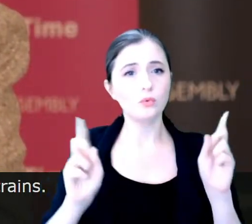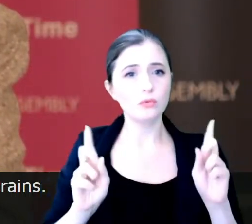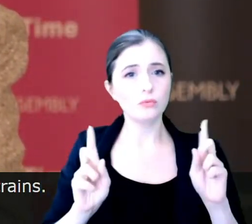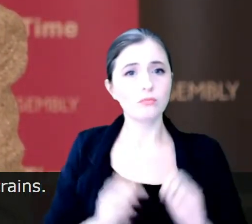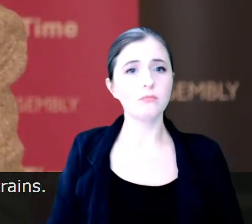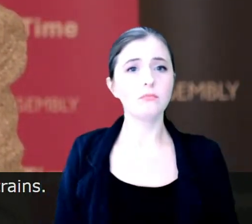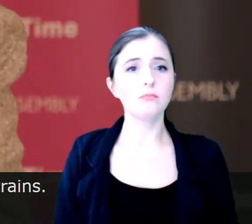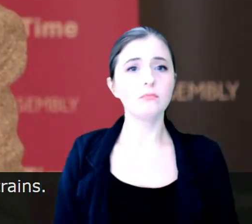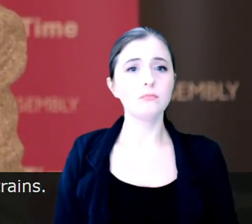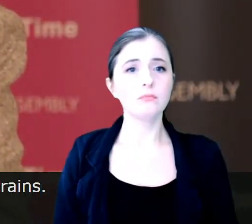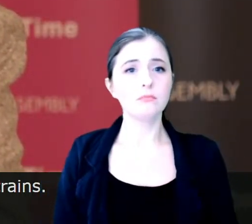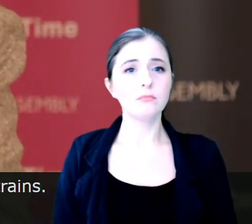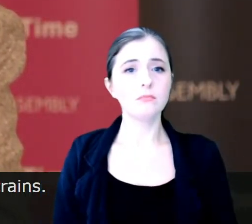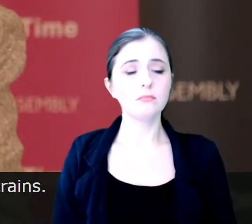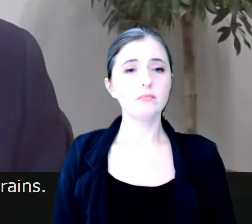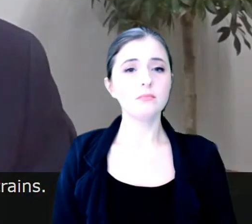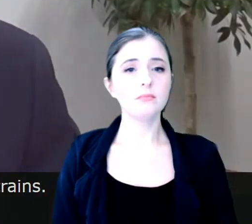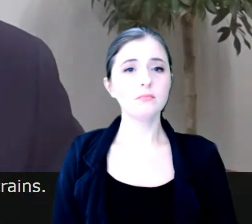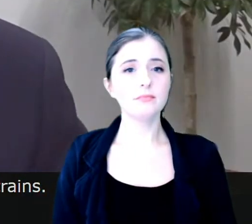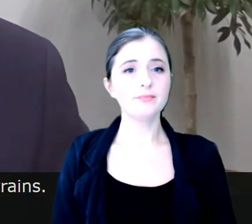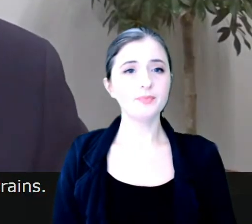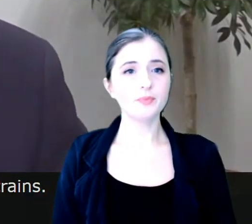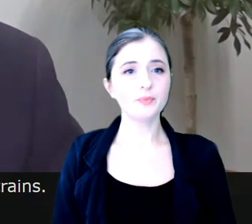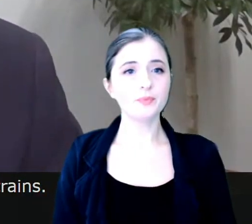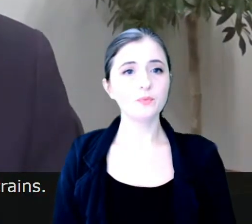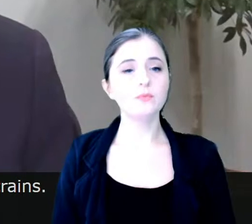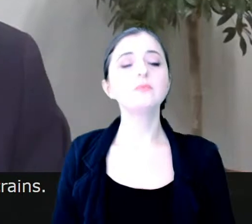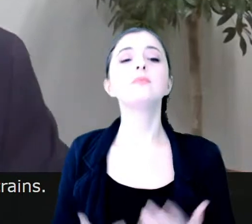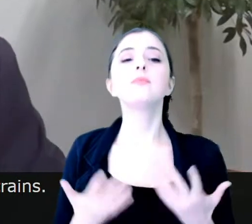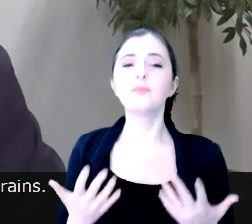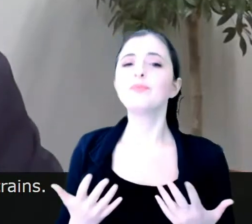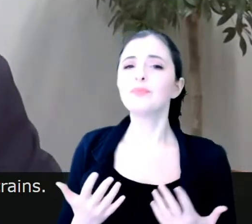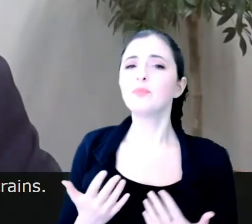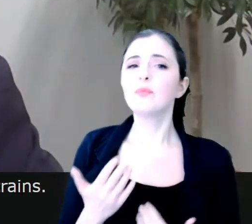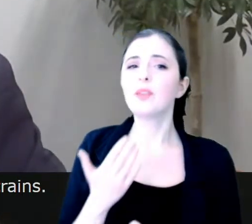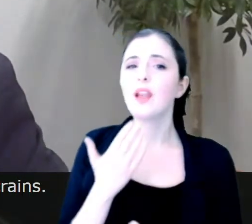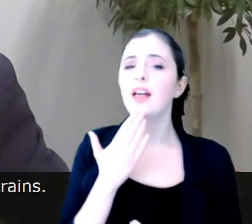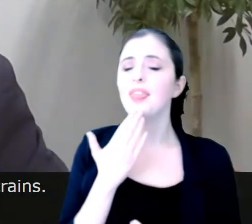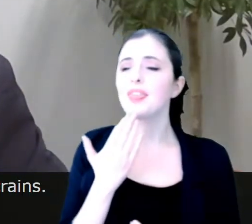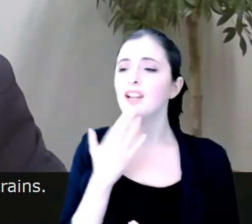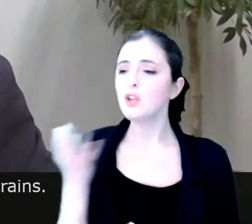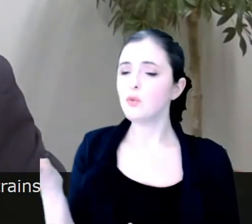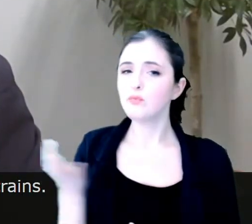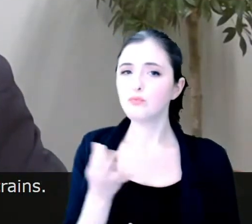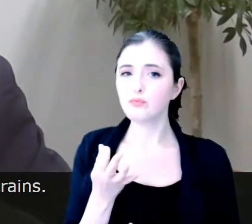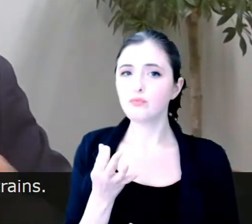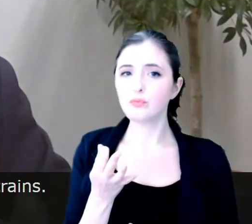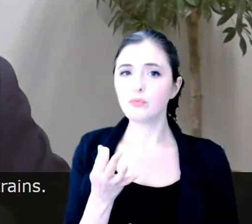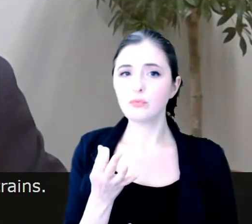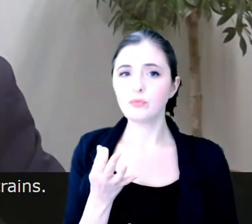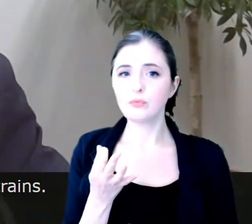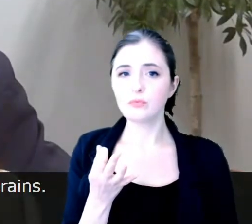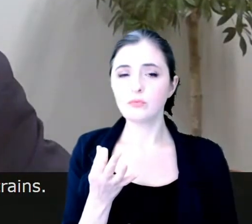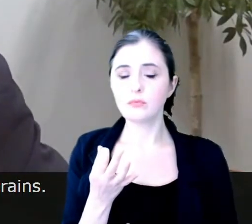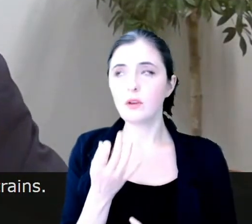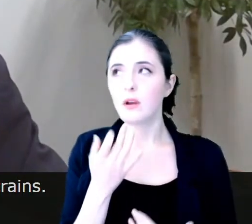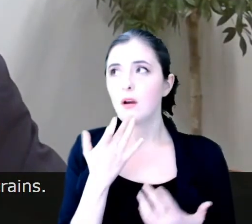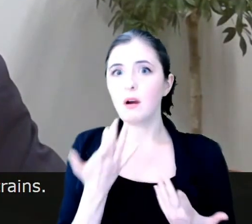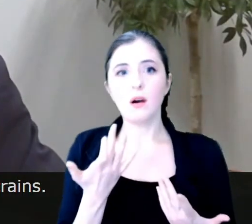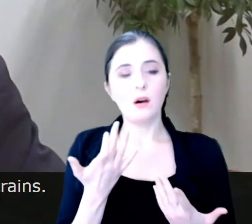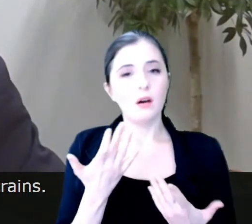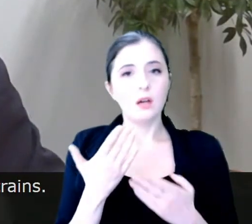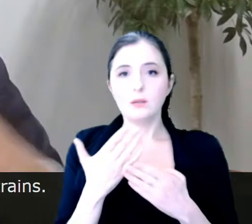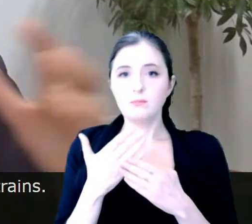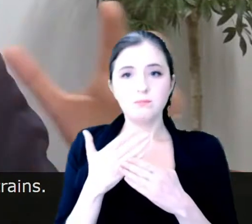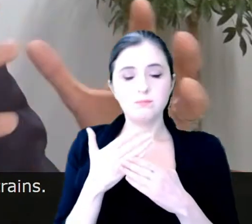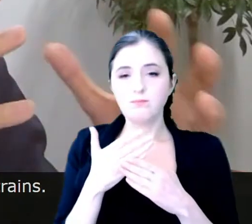Mr. Mayor. Minos, thank you for your question. We have been working across London, City